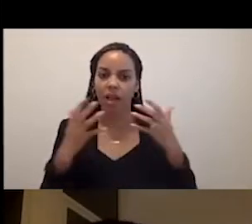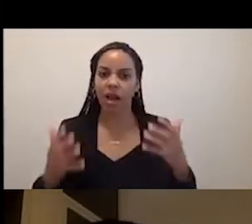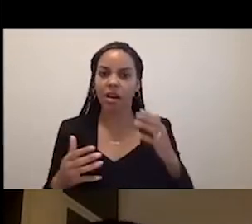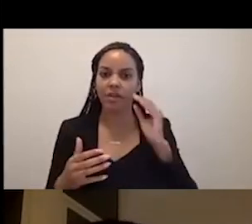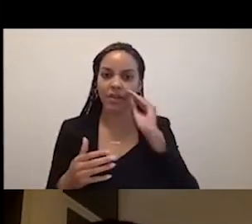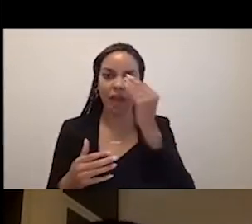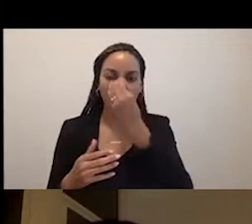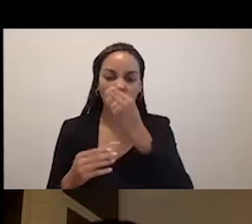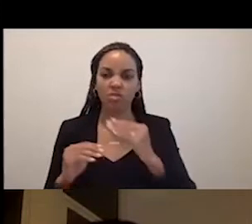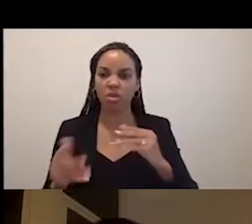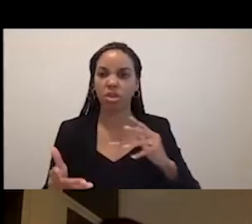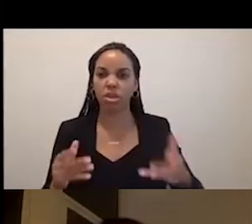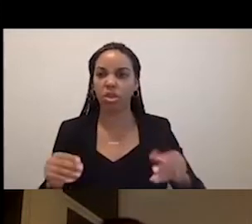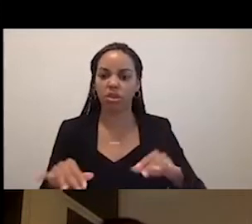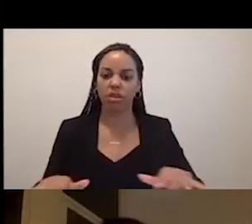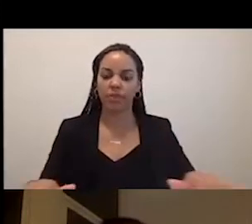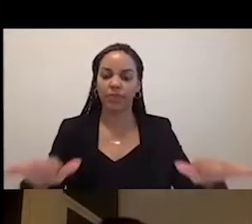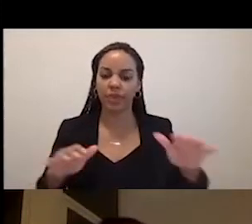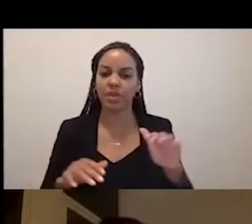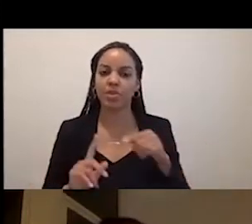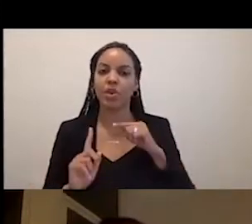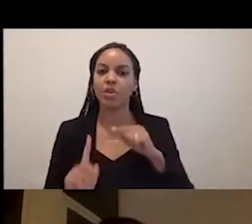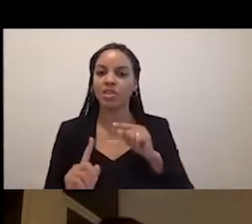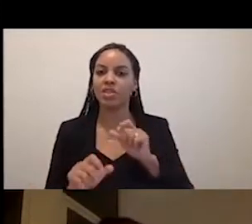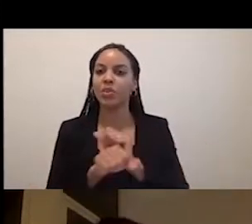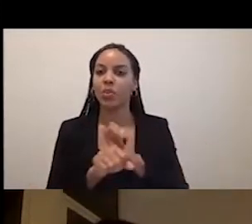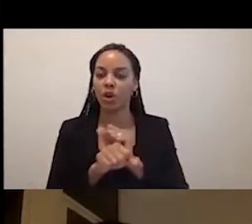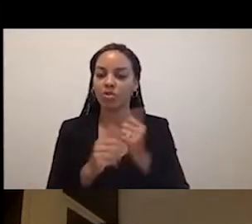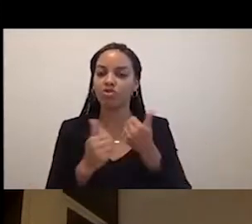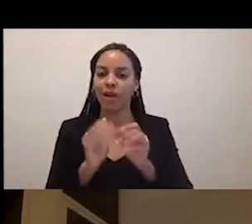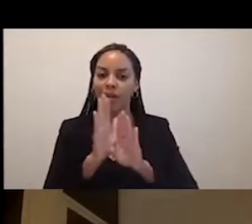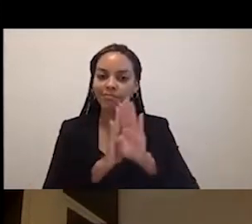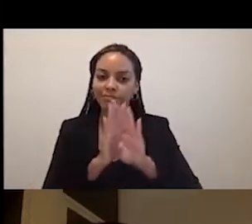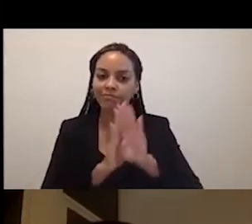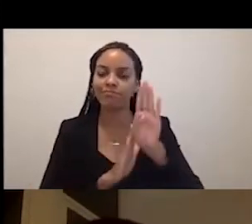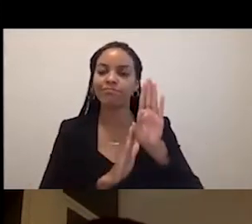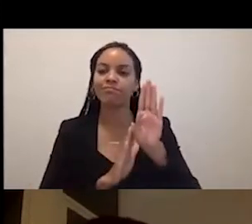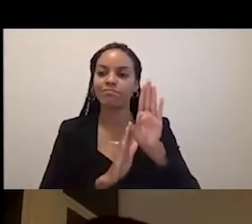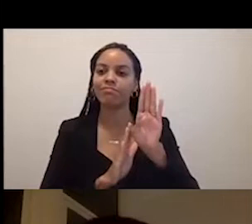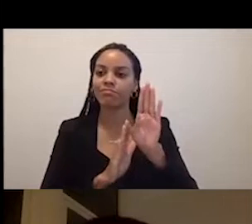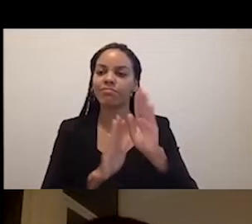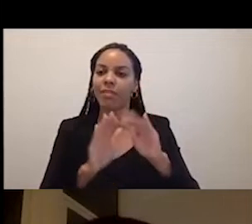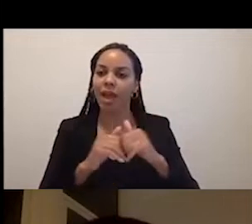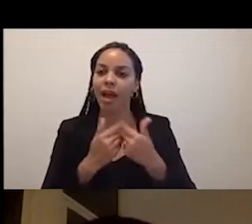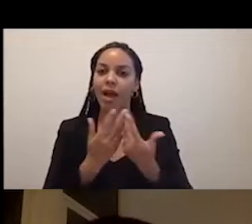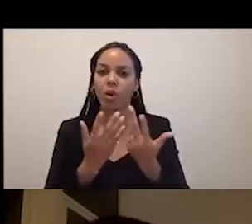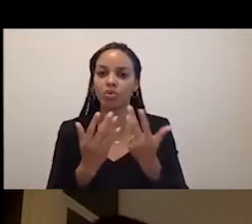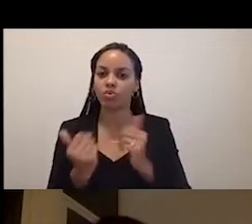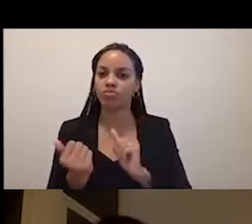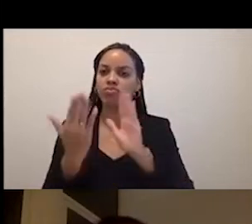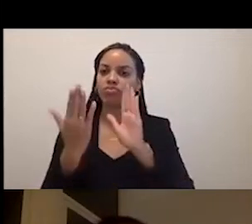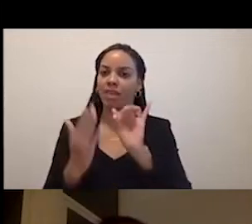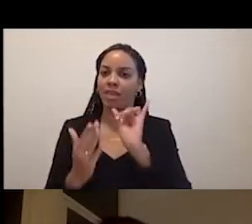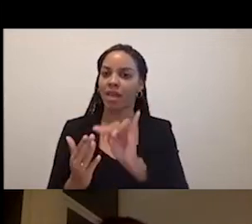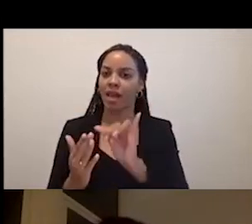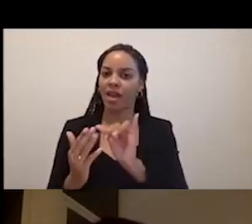right-hand slide. And so she also worked to develop a way of kind of addressing that through a